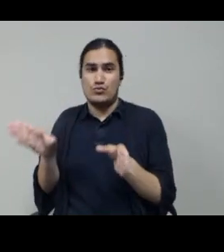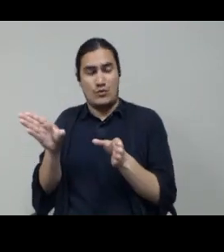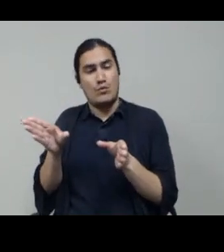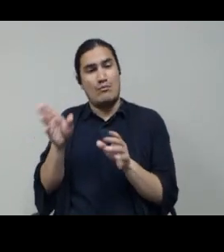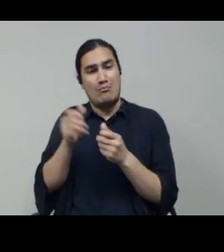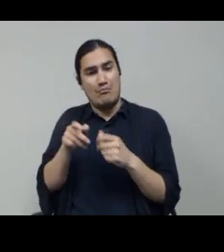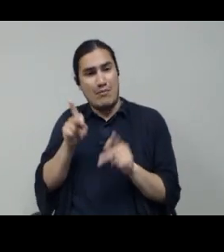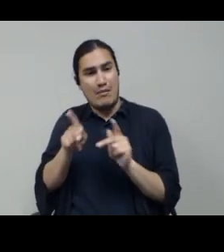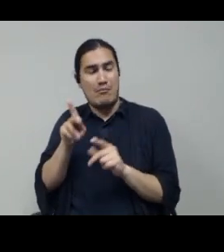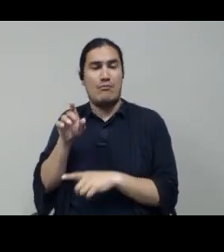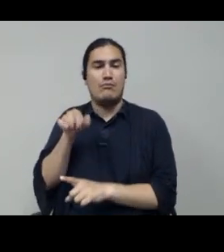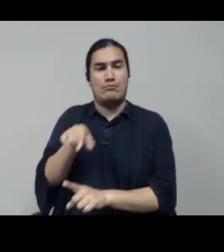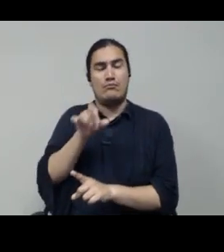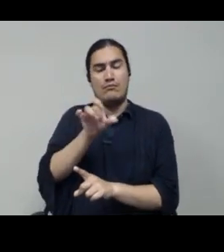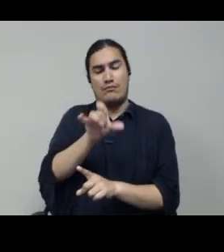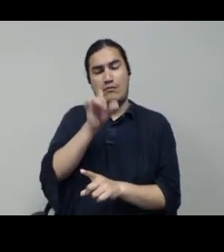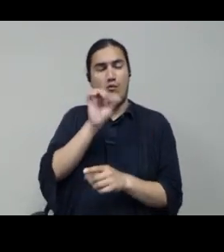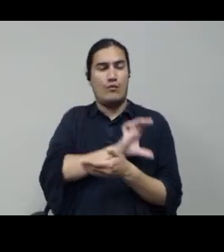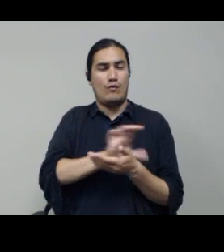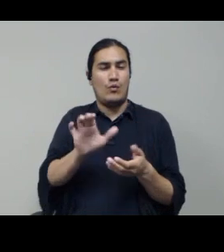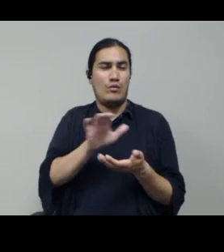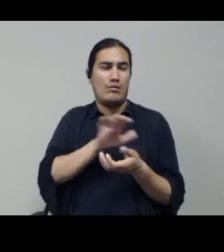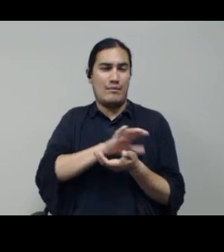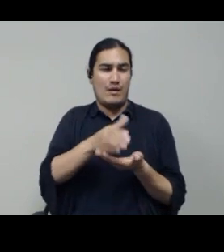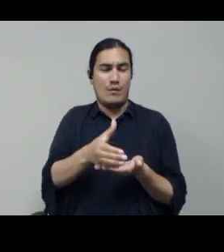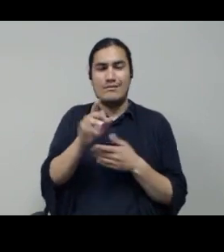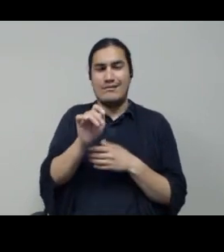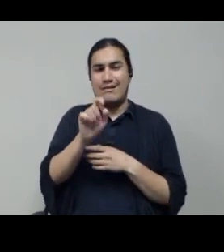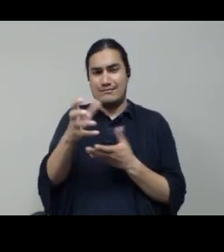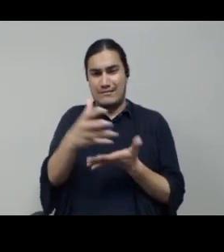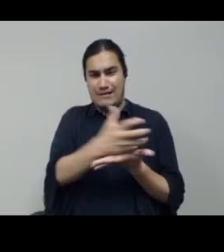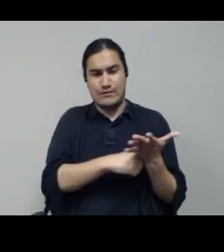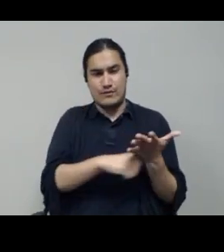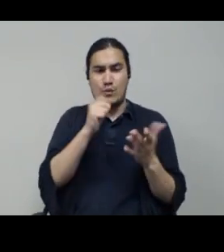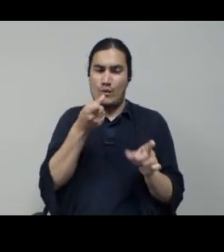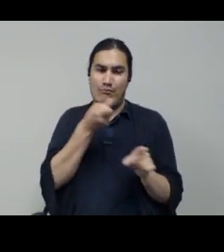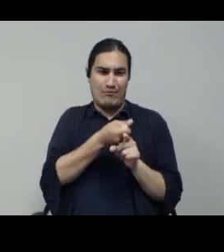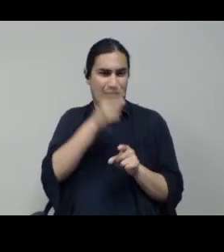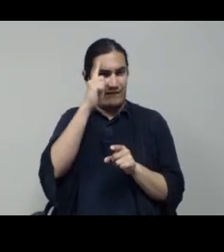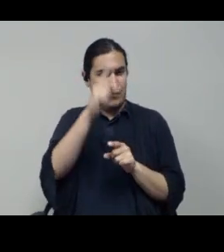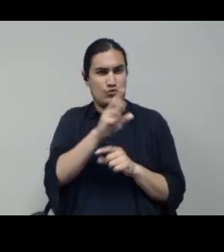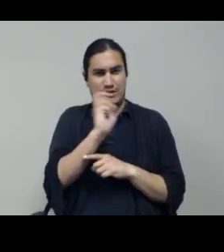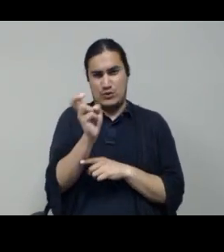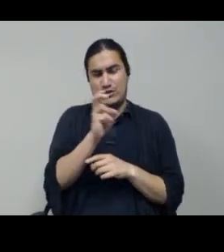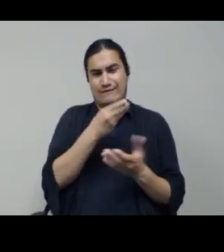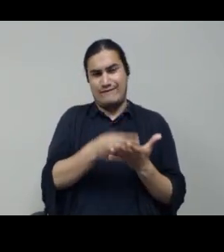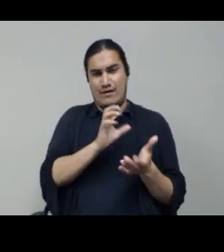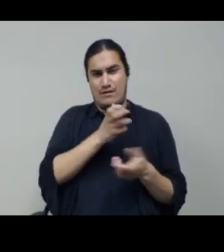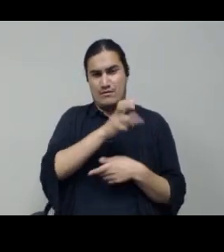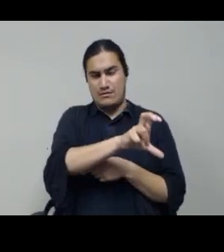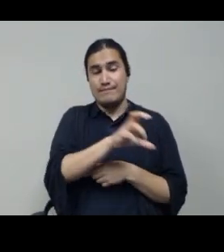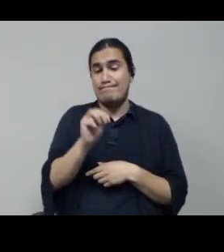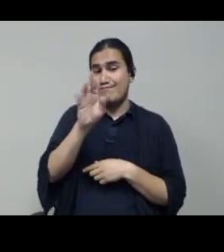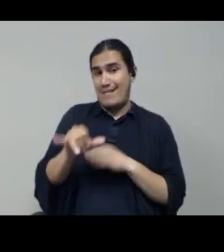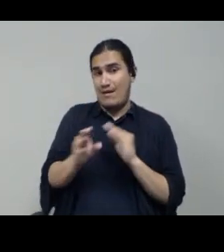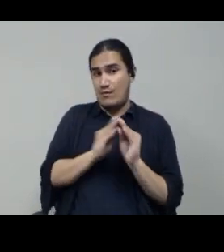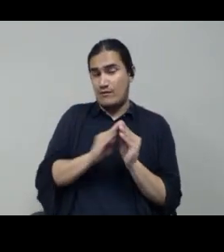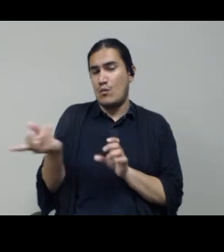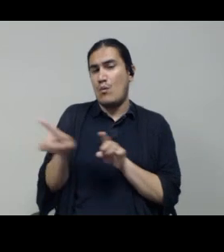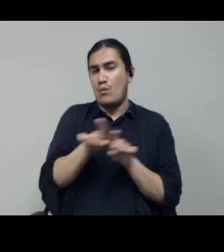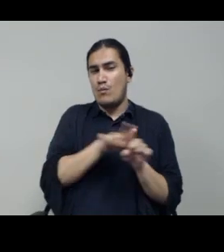if the full amount of the tax were being collected, so there would be no impact on transportation funding. The May revision also includes positions